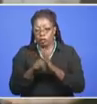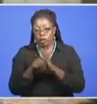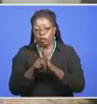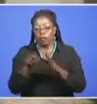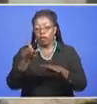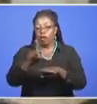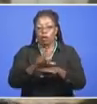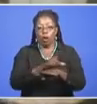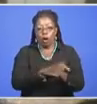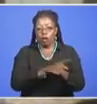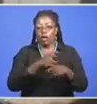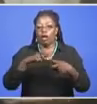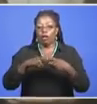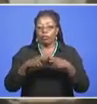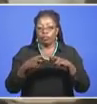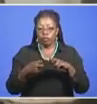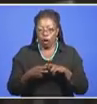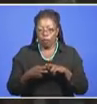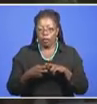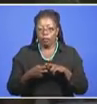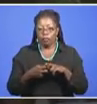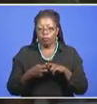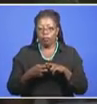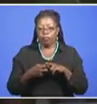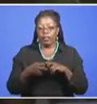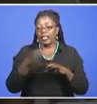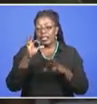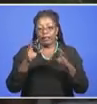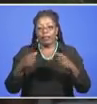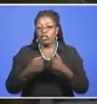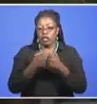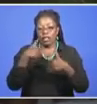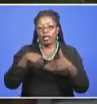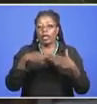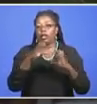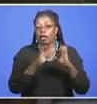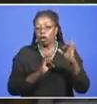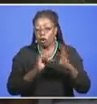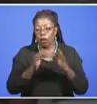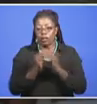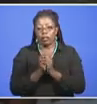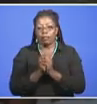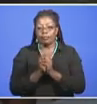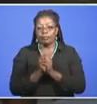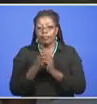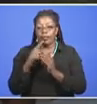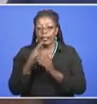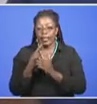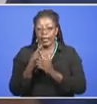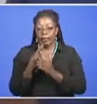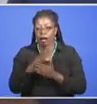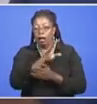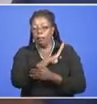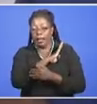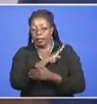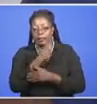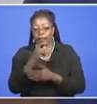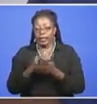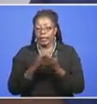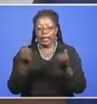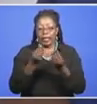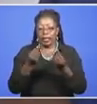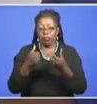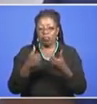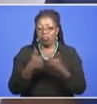and long-running problem, even if it's challenged in court. There's no grounds for any class action lawsuit. Every individual has their